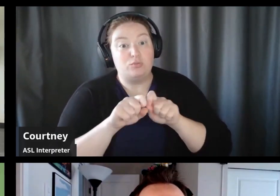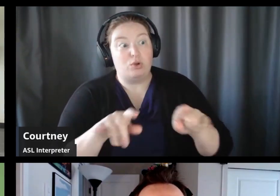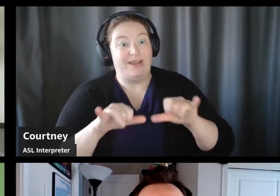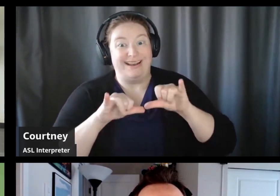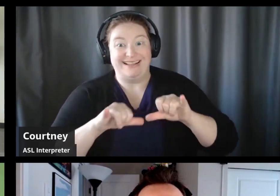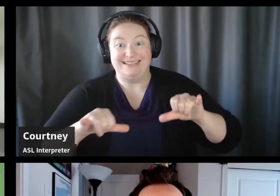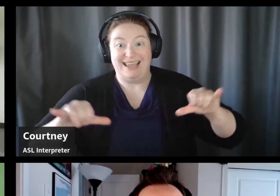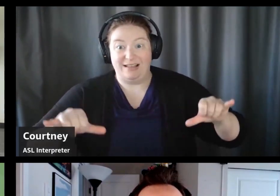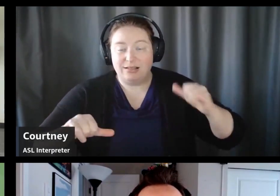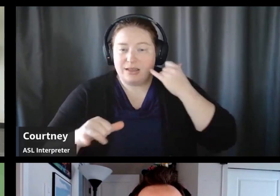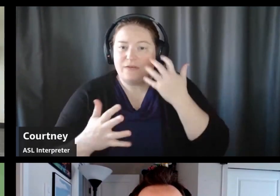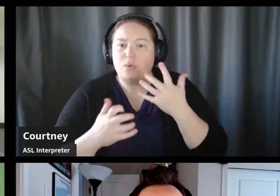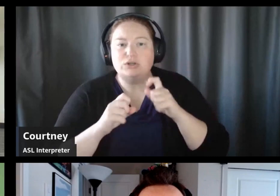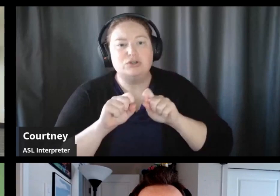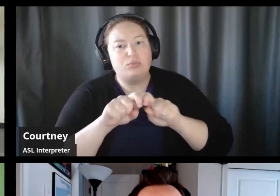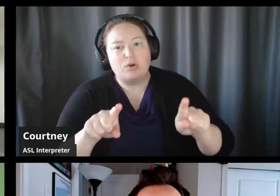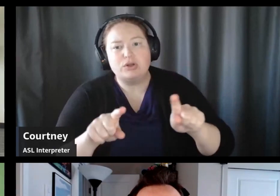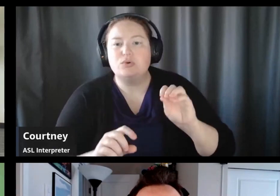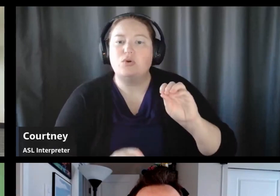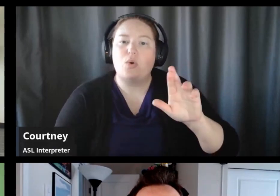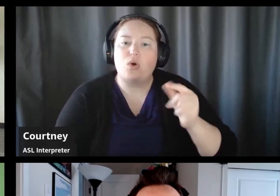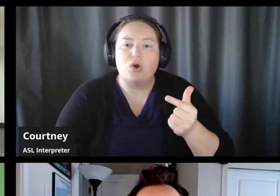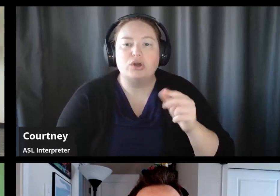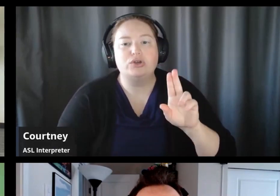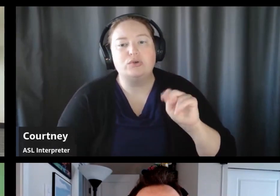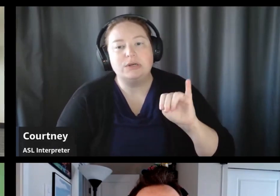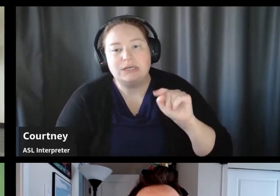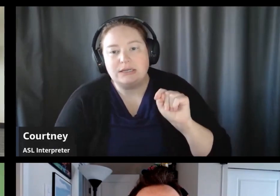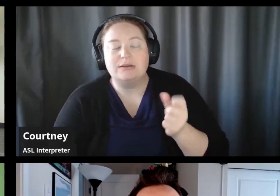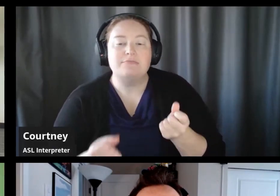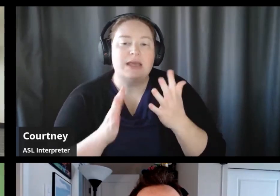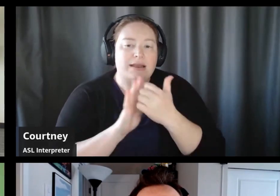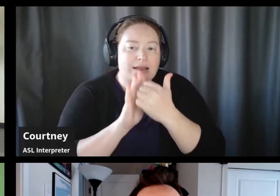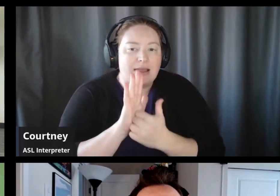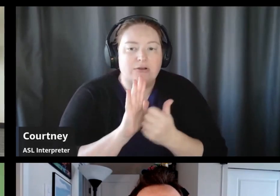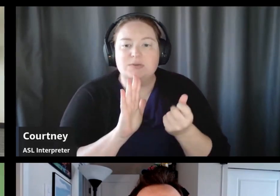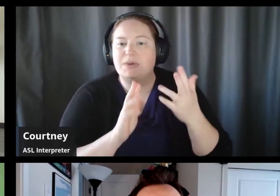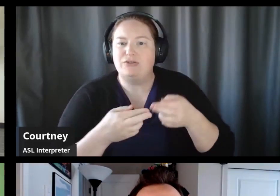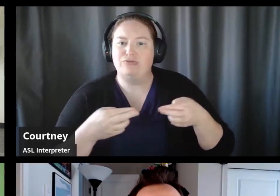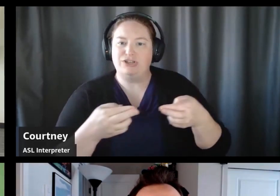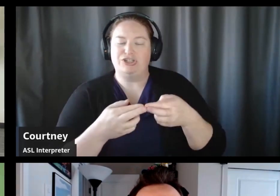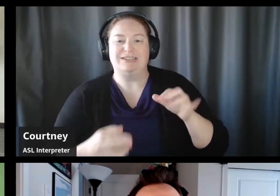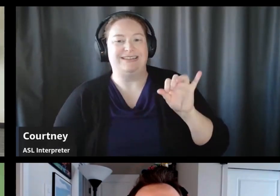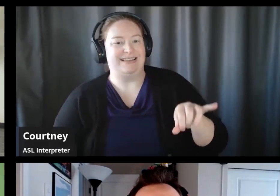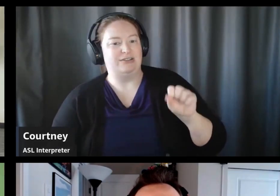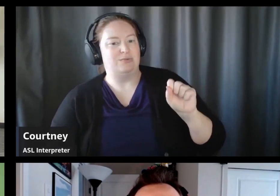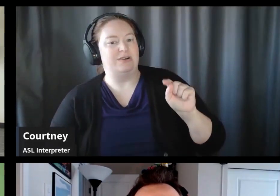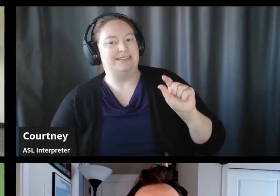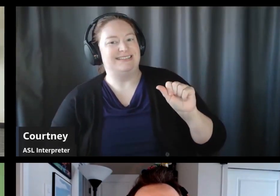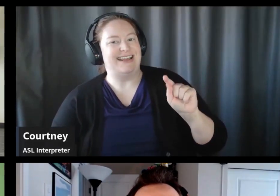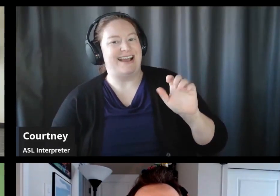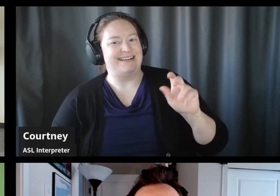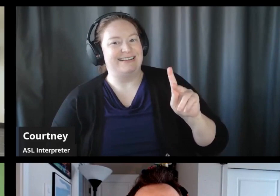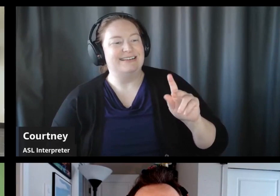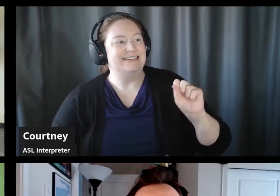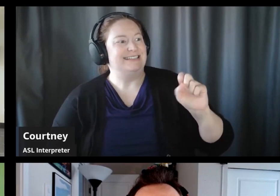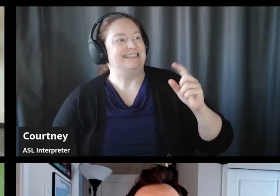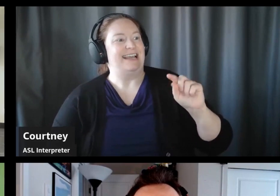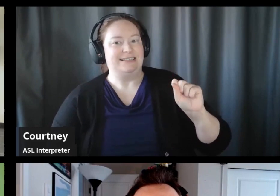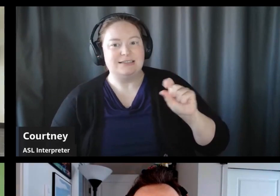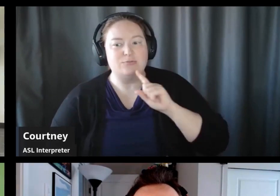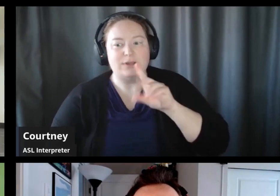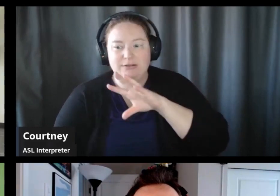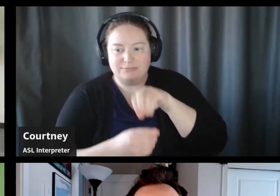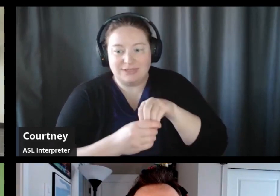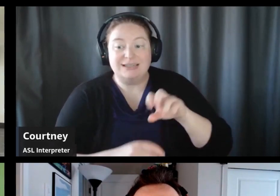I want to deploy it to an organization unit, to a bunch of accounts in a bunch of region, that's where StackSets really comes into picture, right? So what StackSet